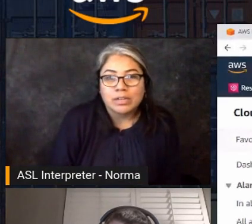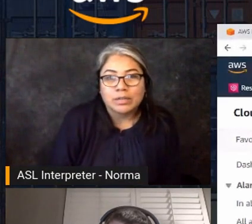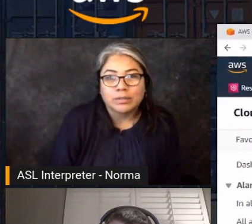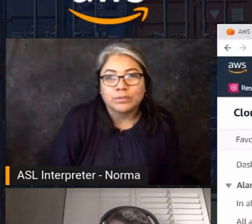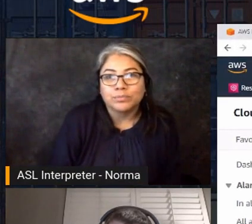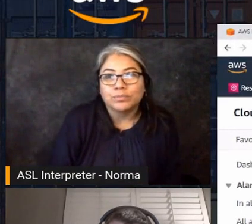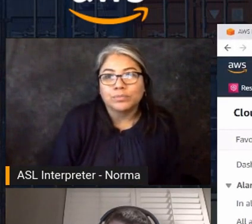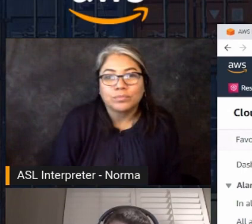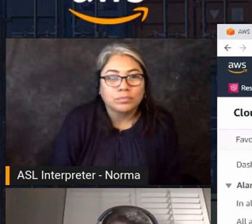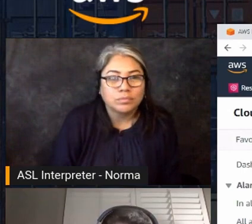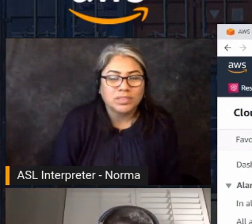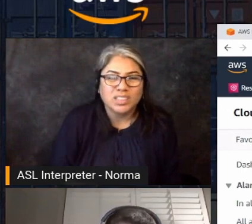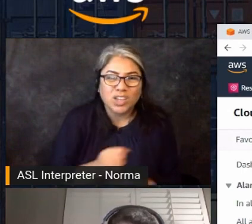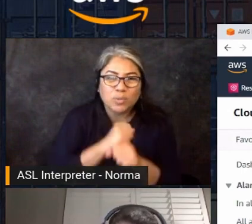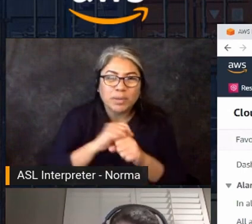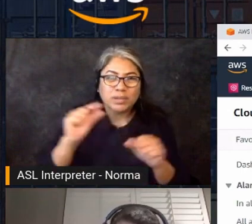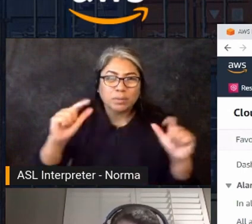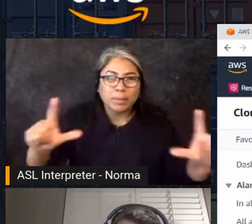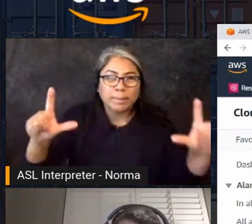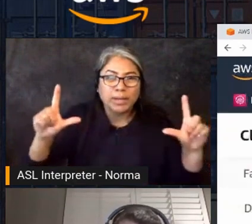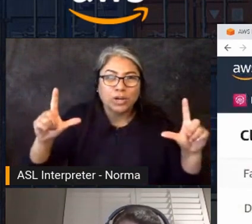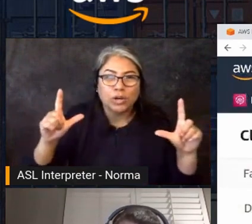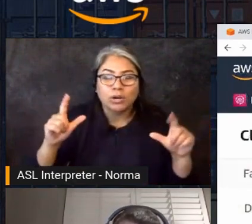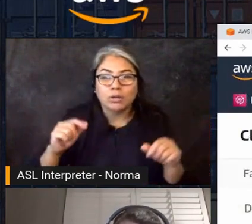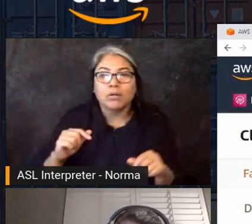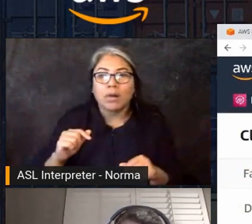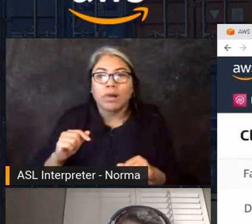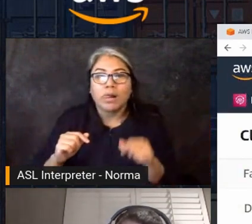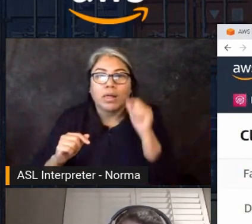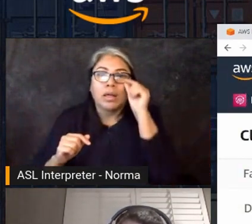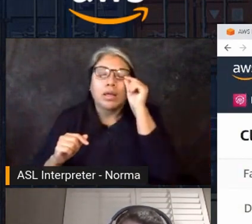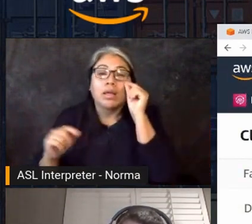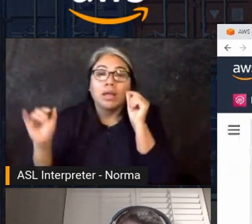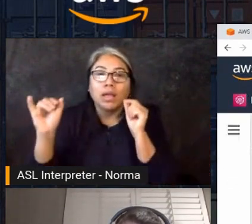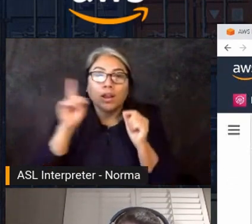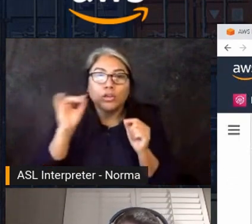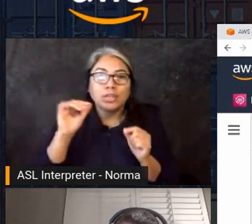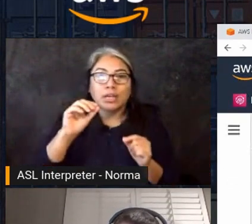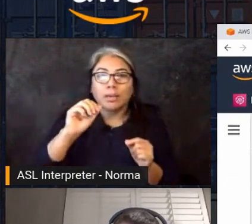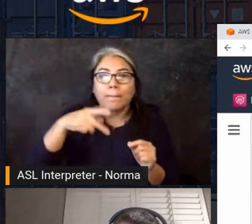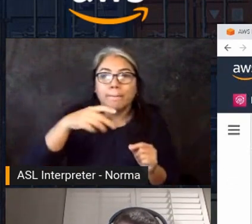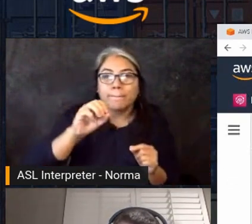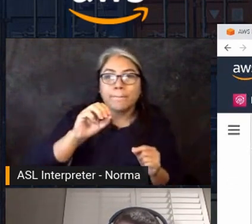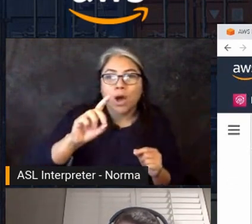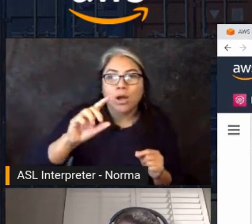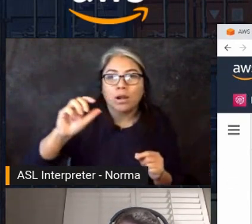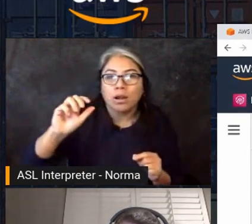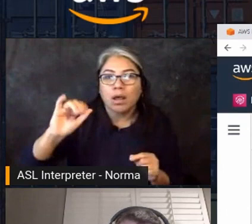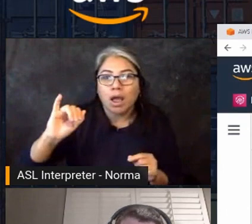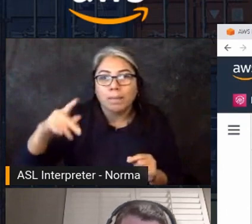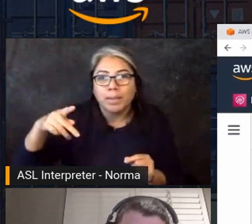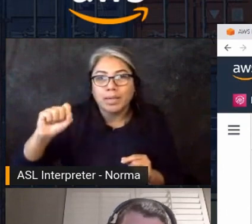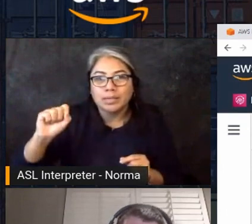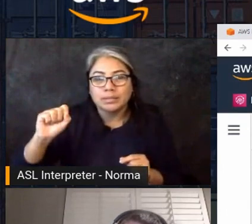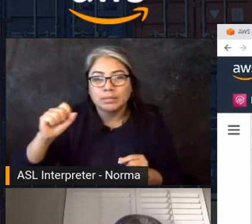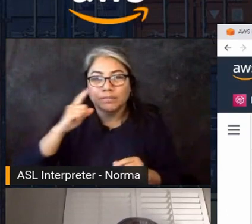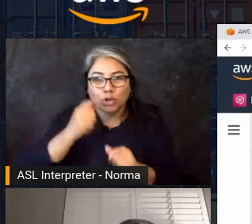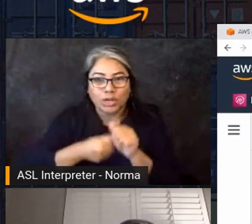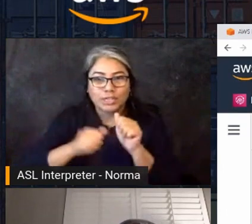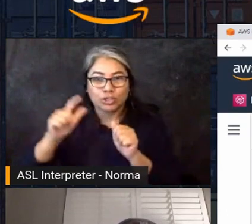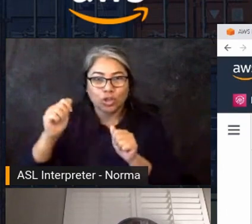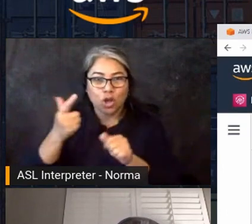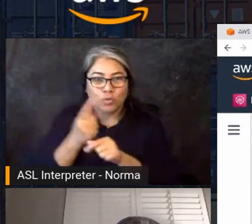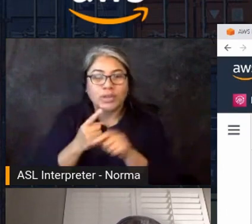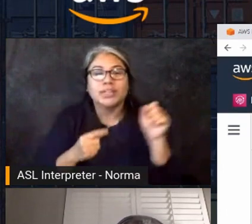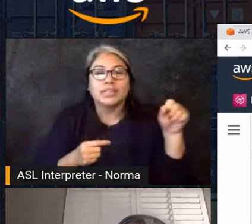If you can make that a little bit bigger too, I can Oh yeah. make out some of the text. Those look like pod IPs that are pulling in for each log, right? Yep. Yep.